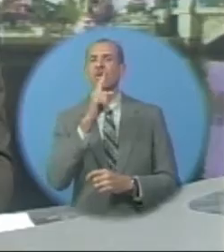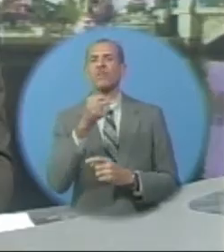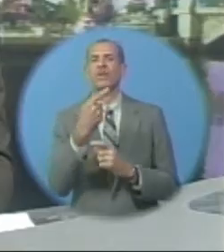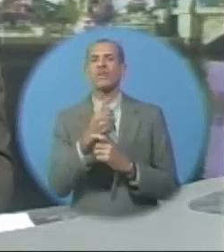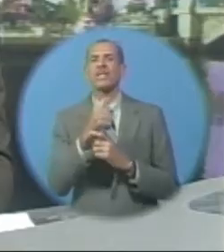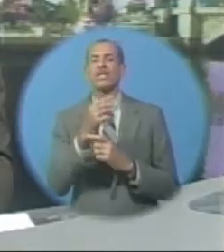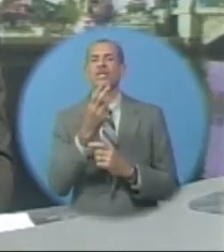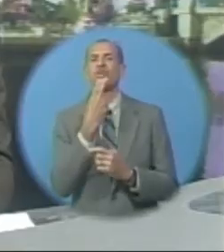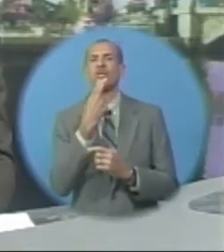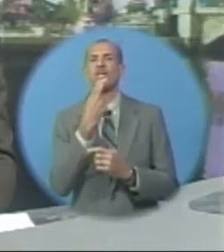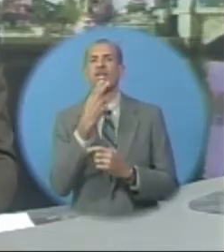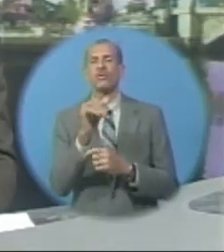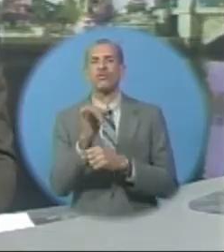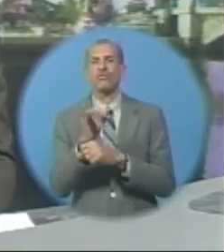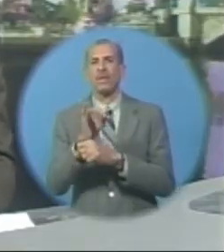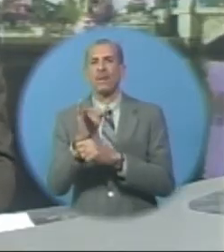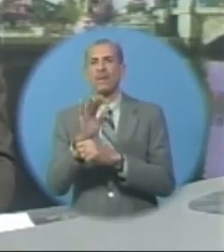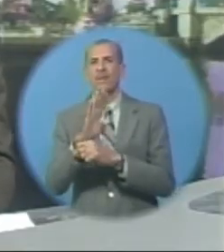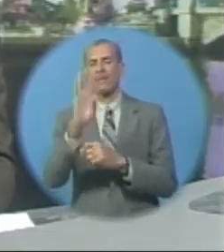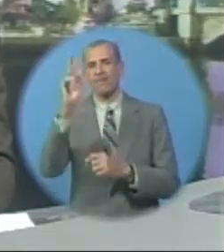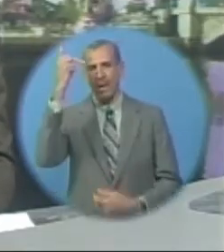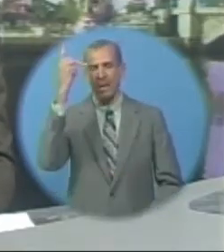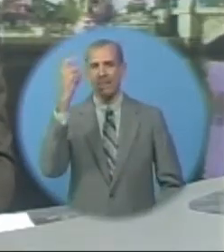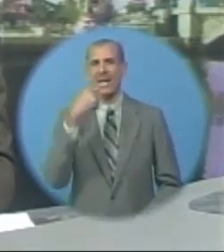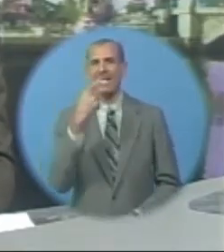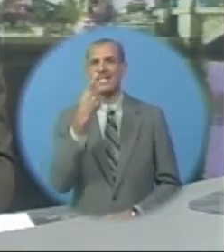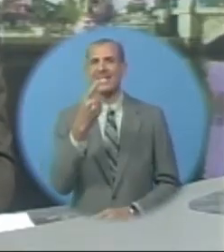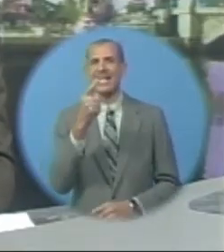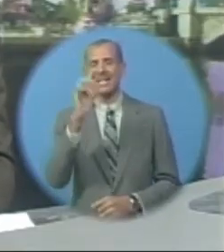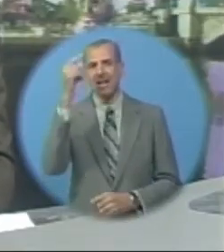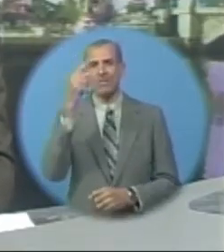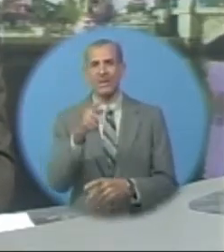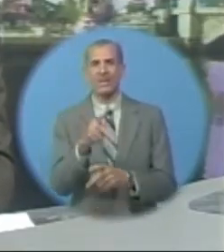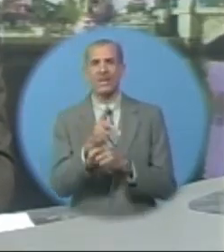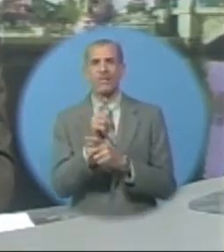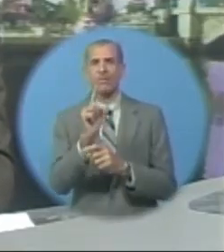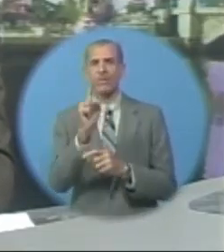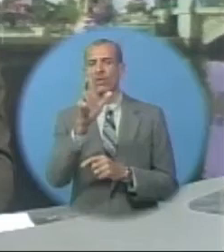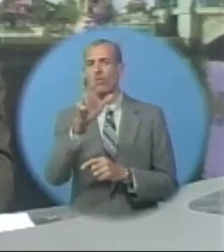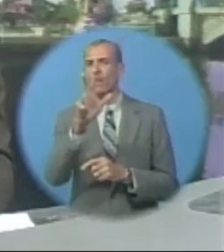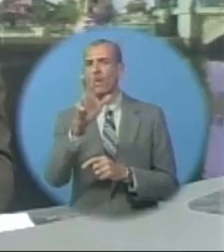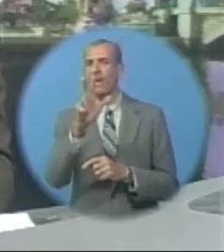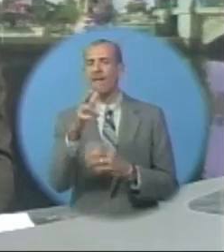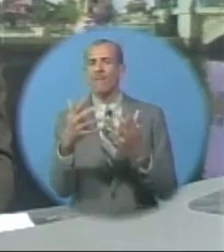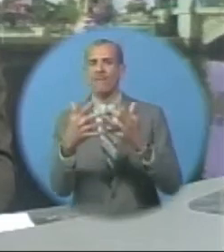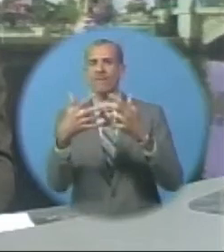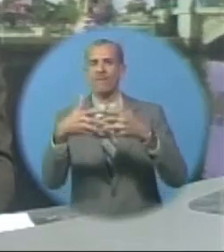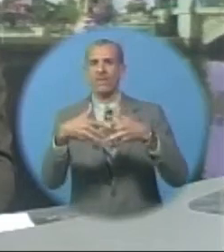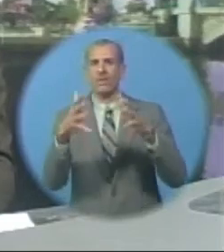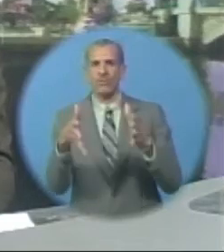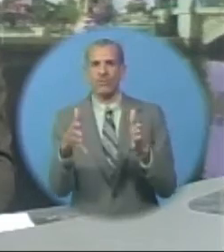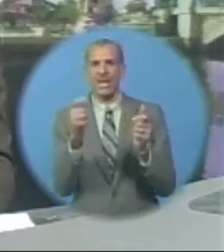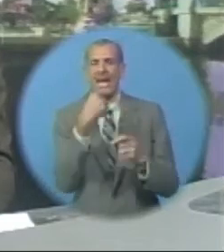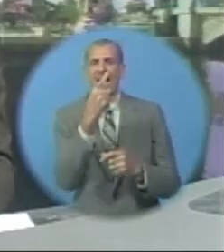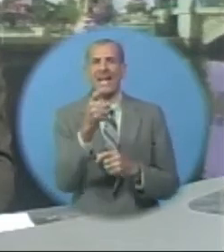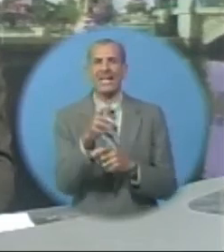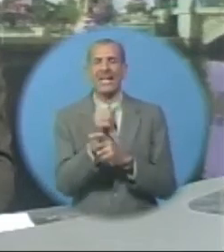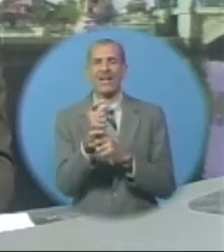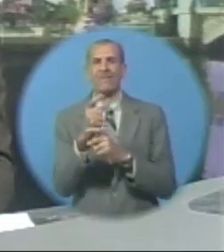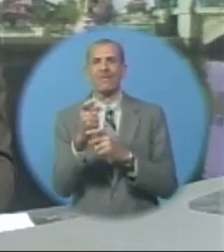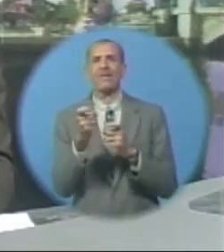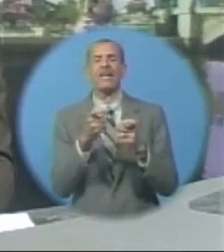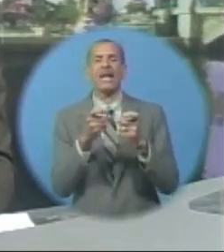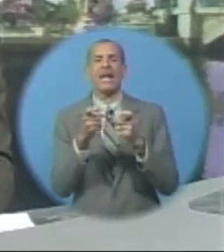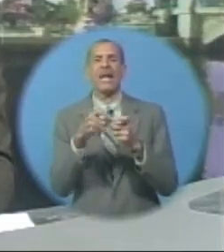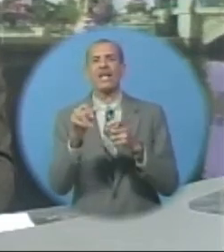sugar industry in Parliament. He disclosed that the government will retain only 3 factories and take over health and drainage and